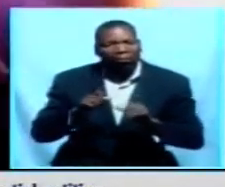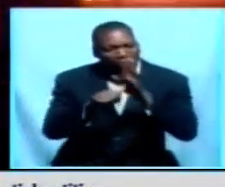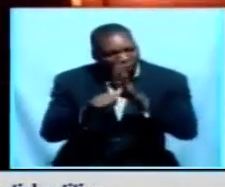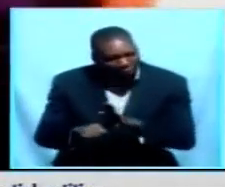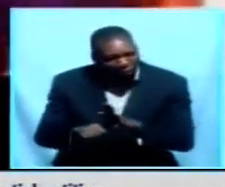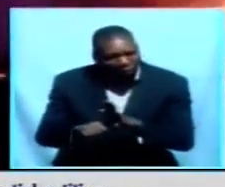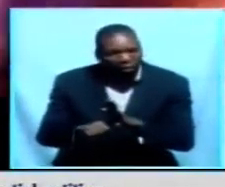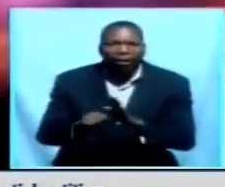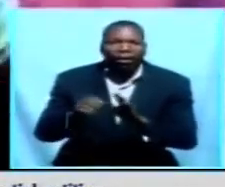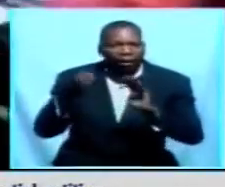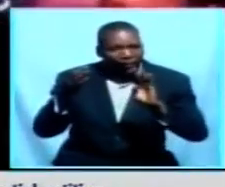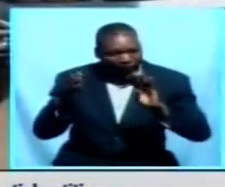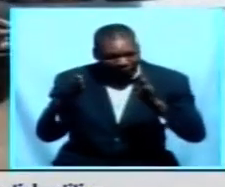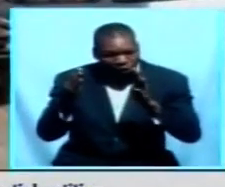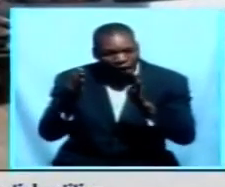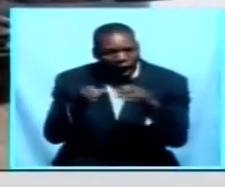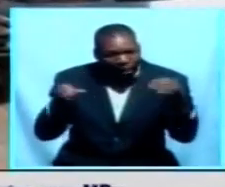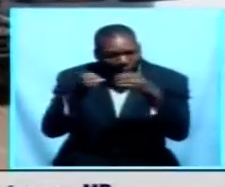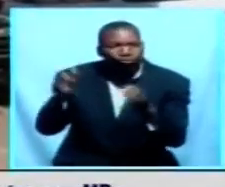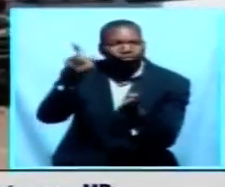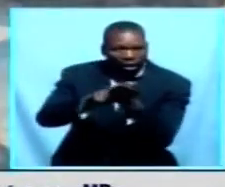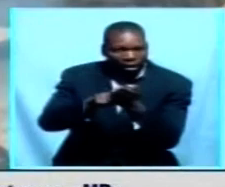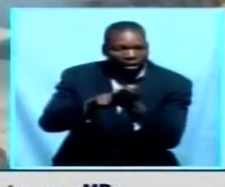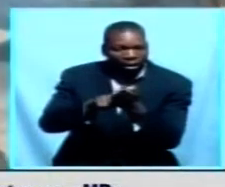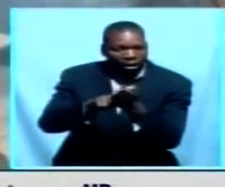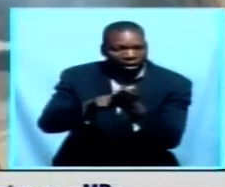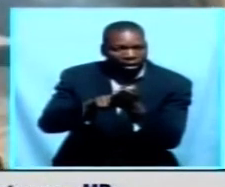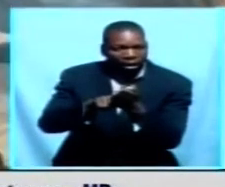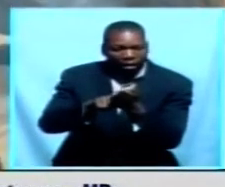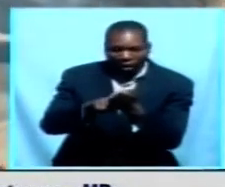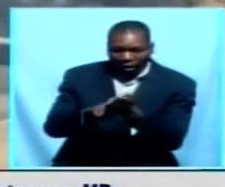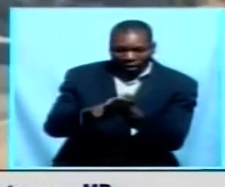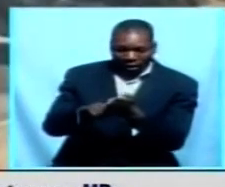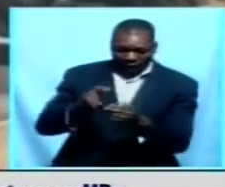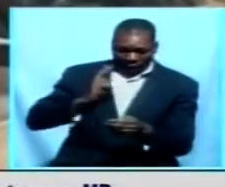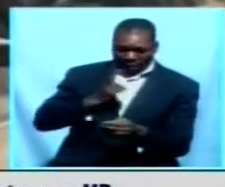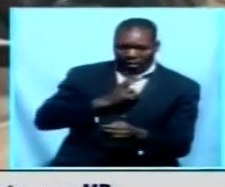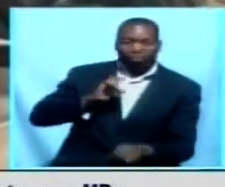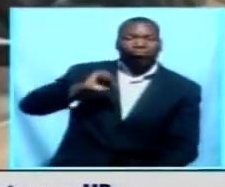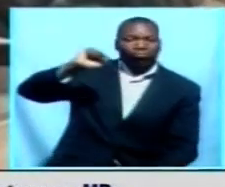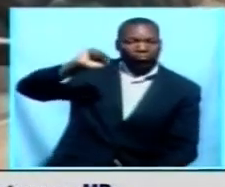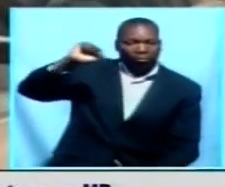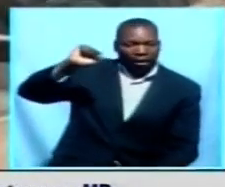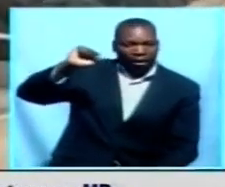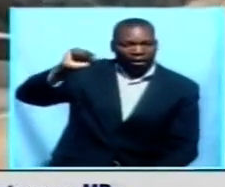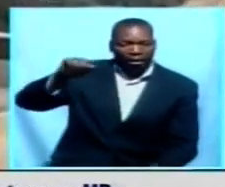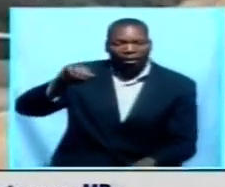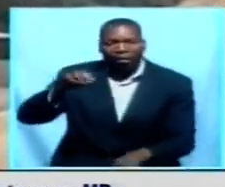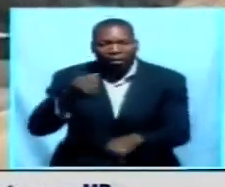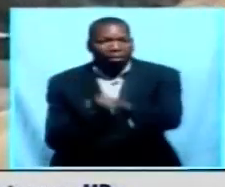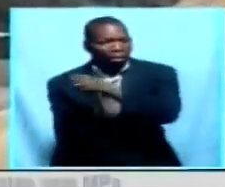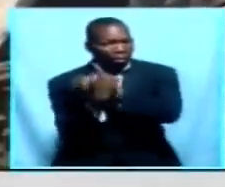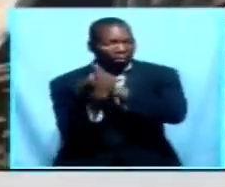Bauleni compound. Ifo wale tuwe makamaka fwe pamaka pawato wale tuwe timu nga chakuti